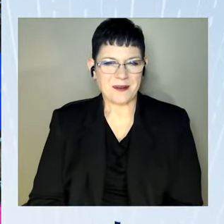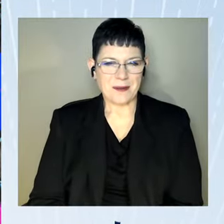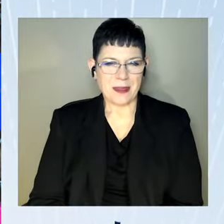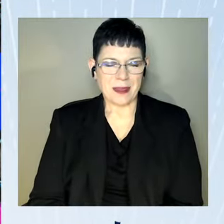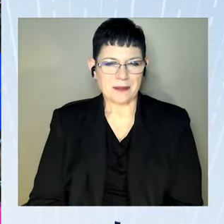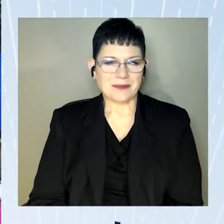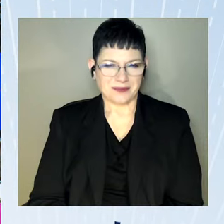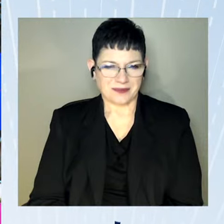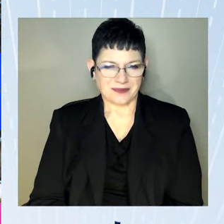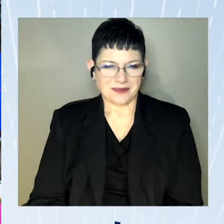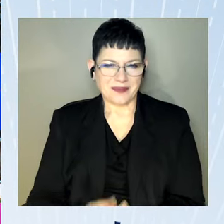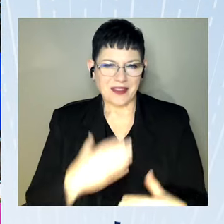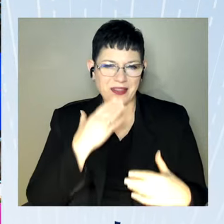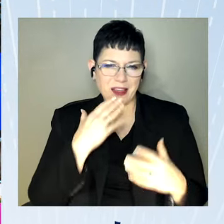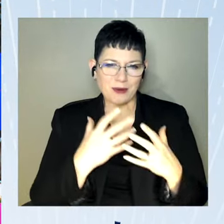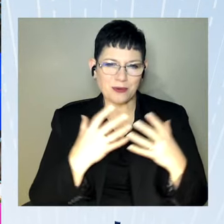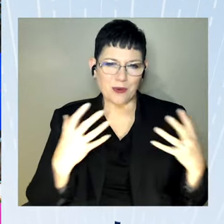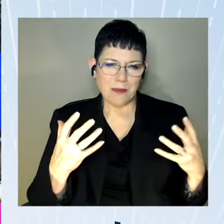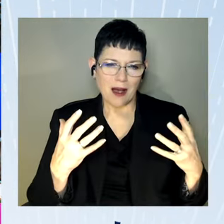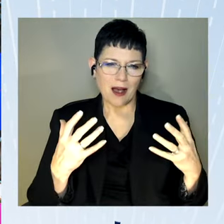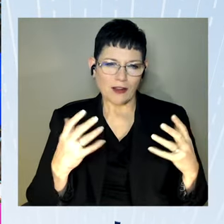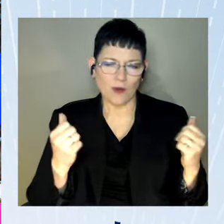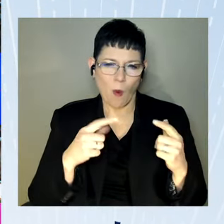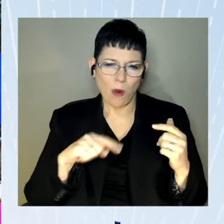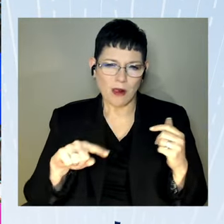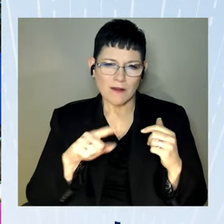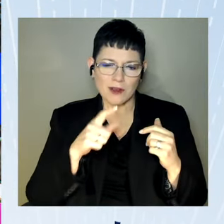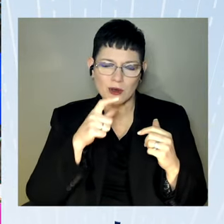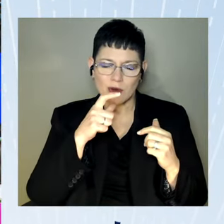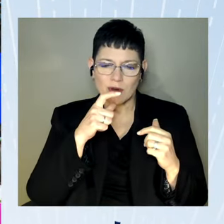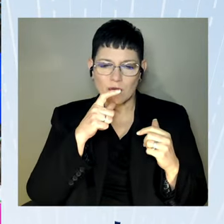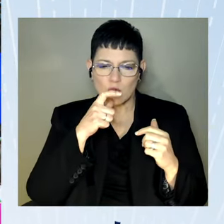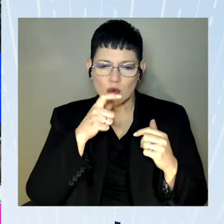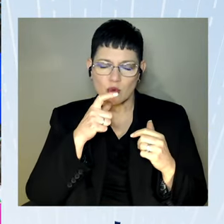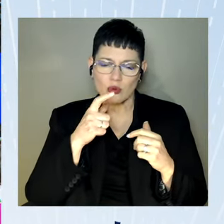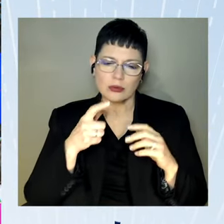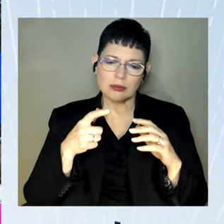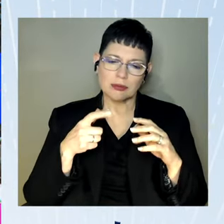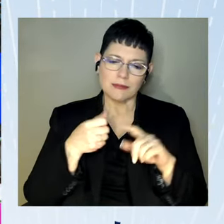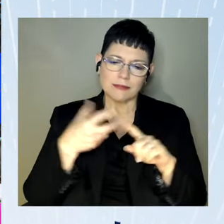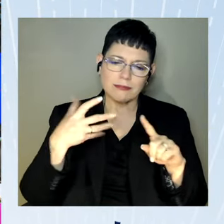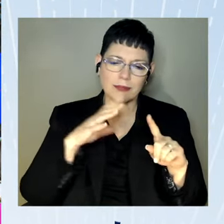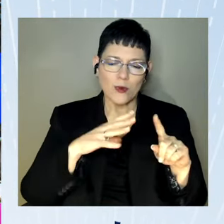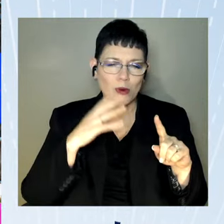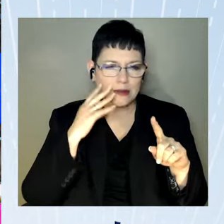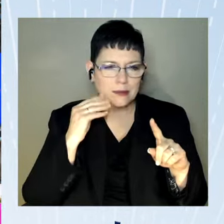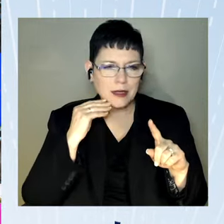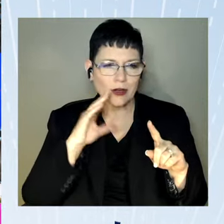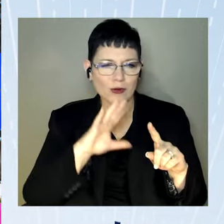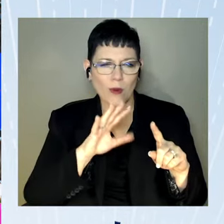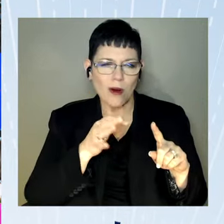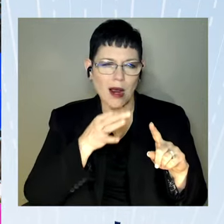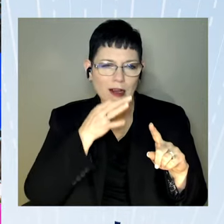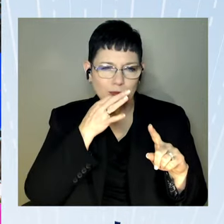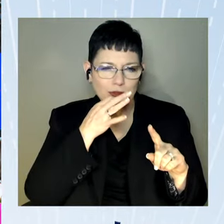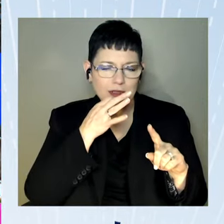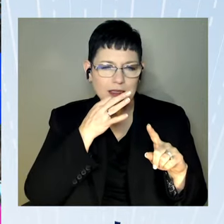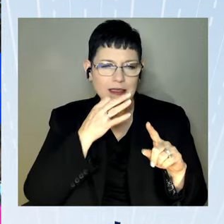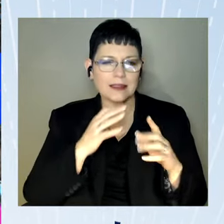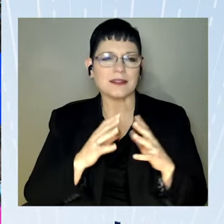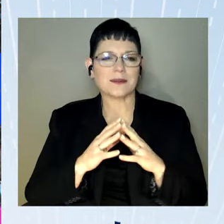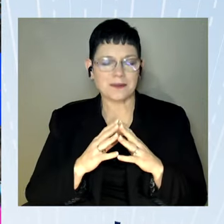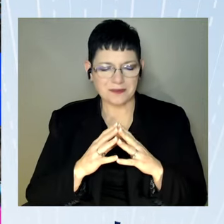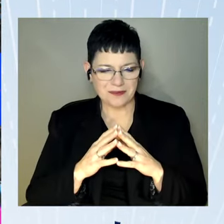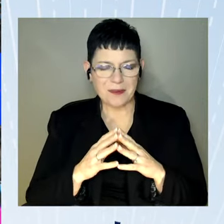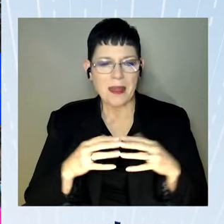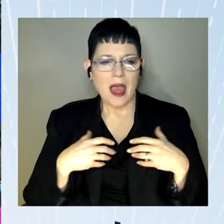Thank you again so much to all of you for sharing your experiences and your expertise. I now want to